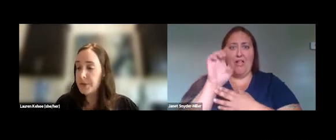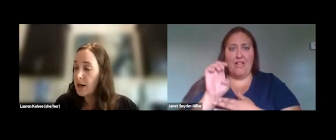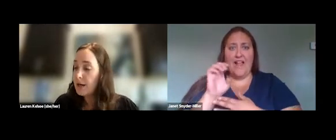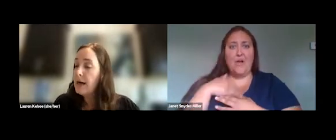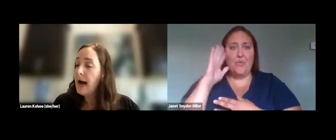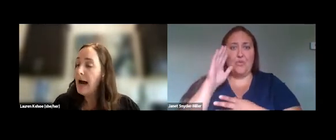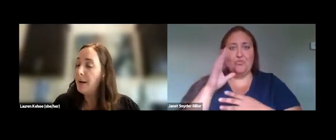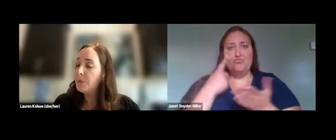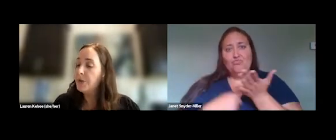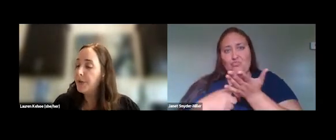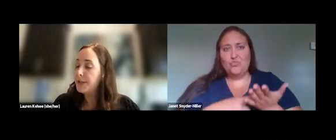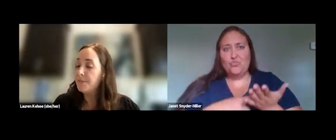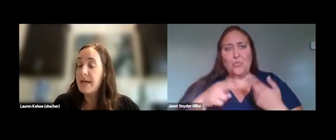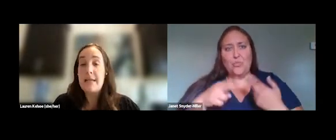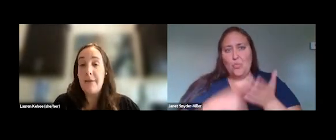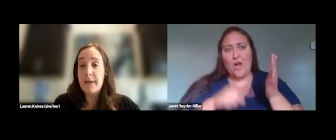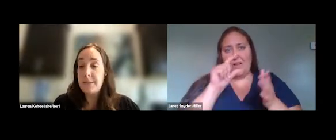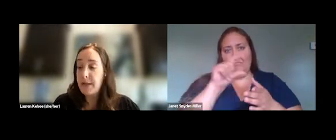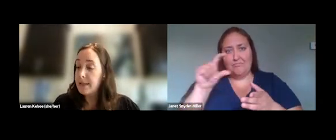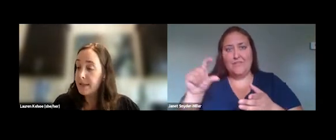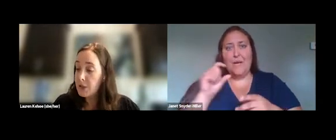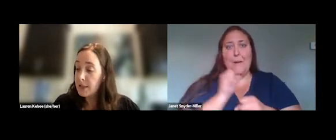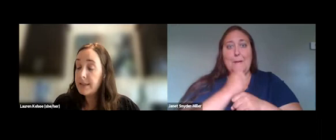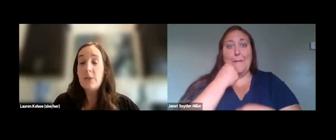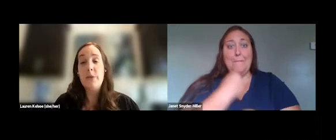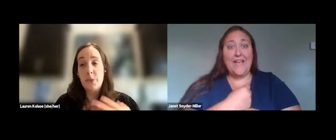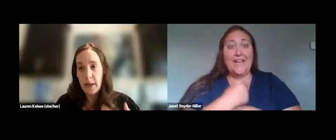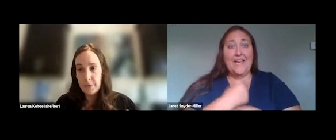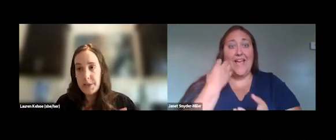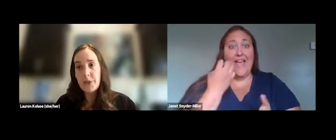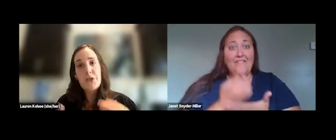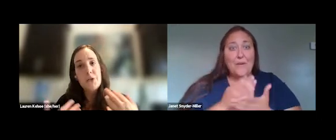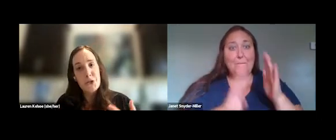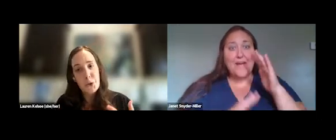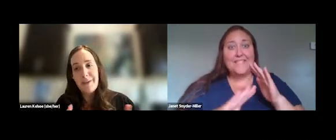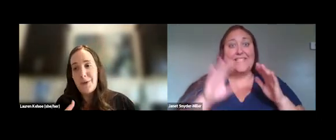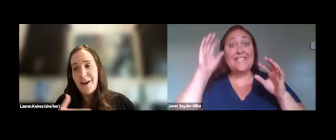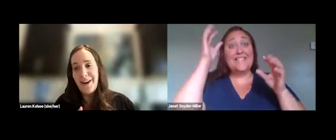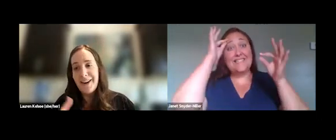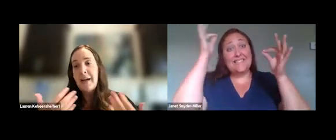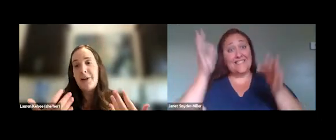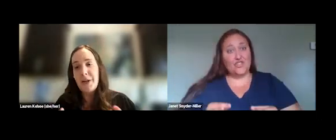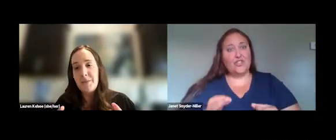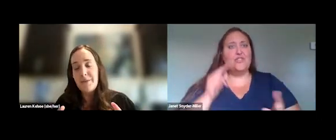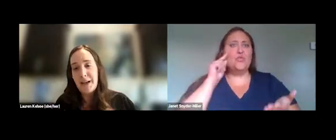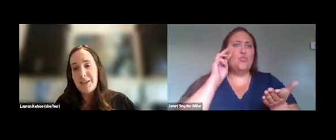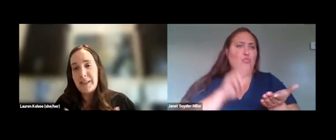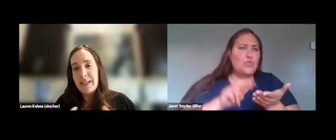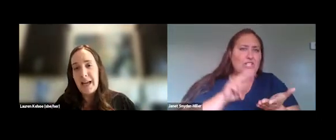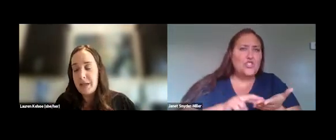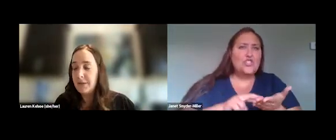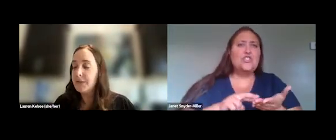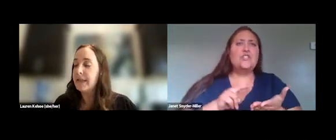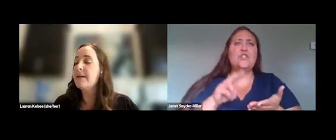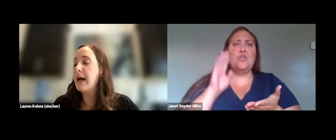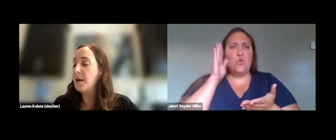into what those are. So the first is make evidence-based decisions. We do a lot of research to ensure that we are going to be effectively